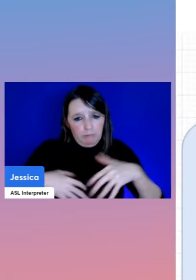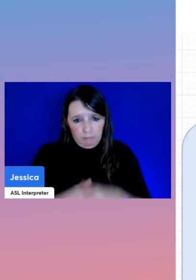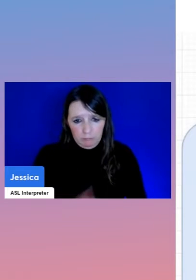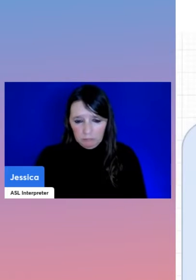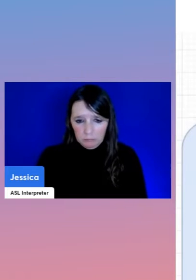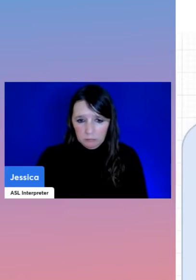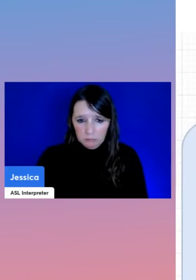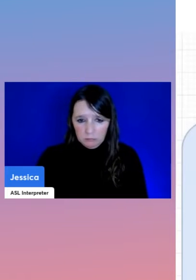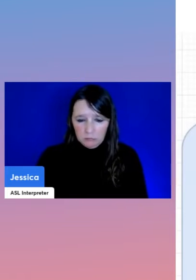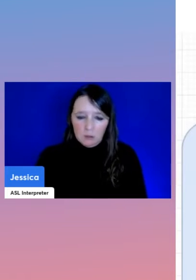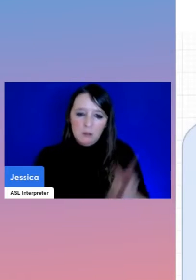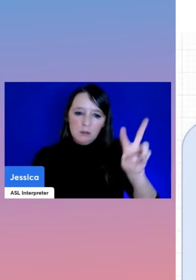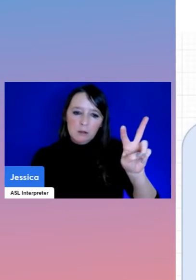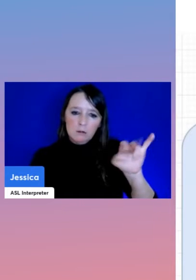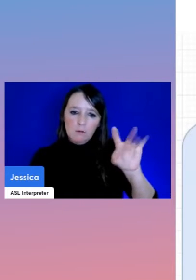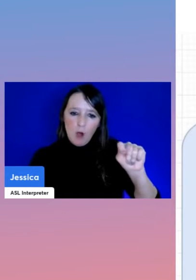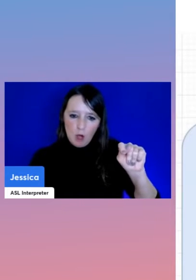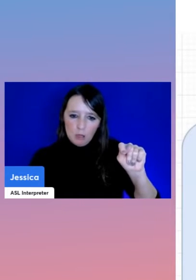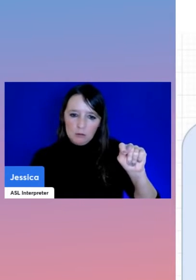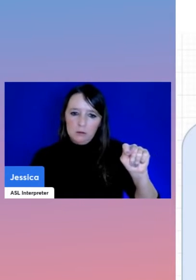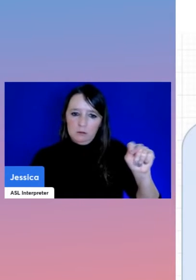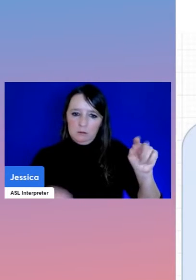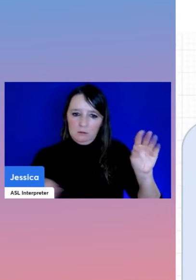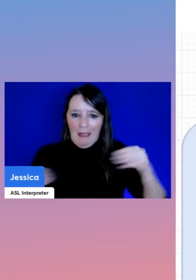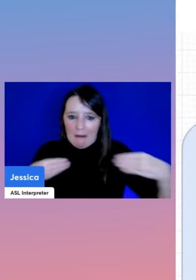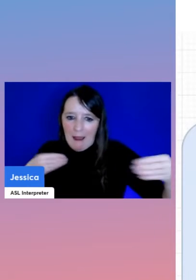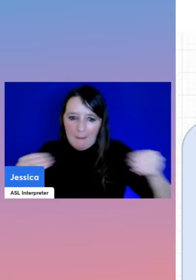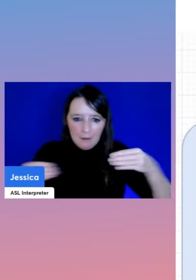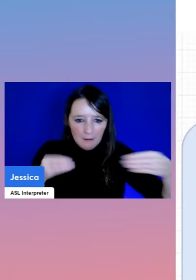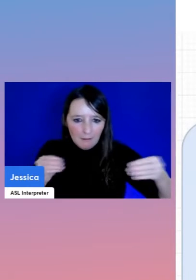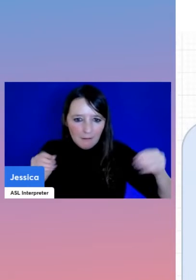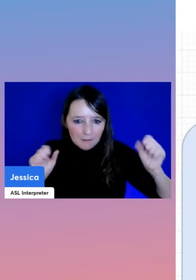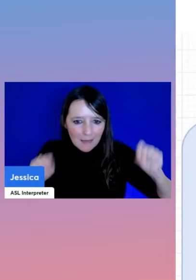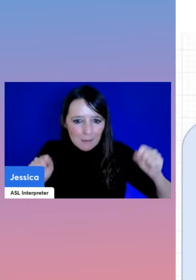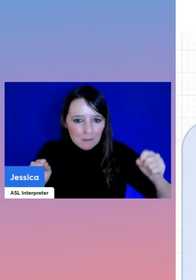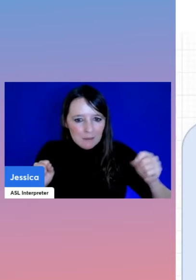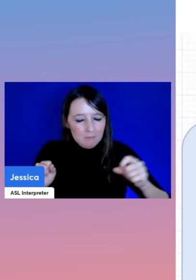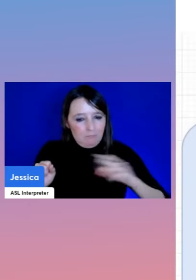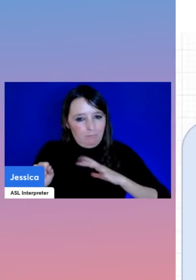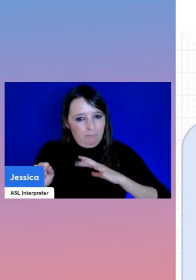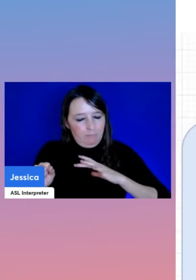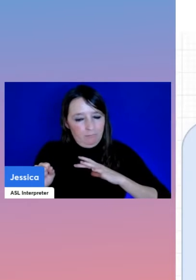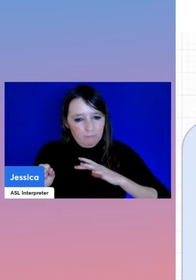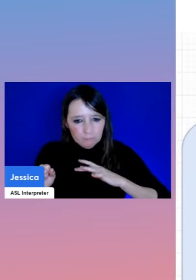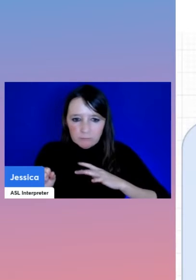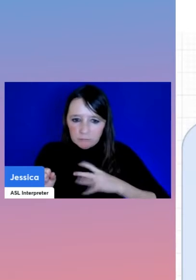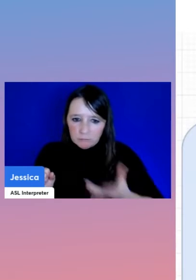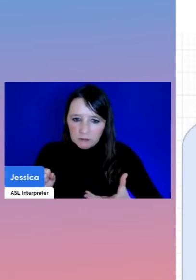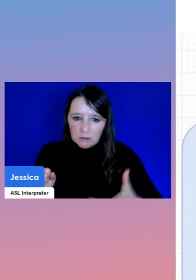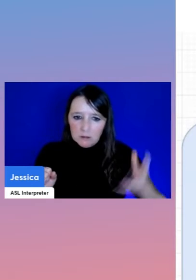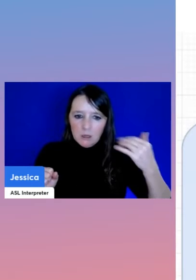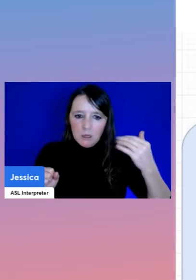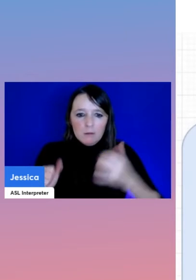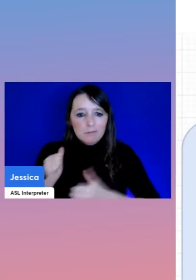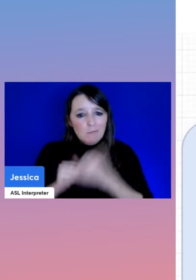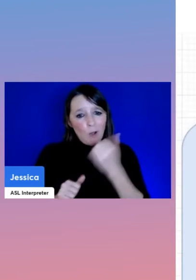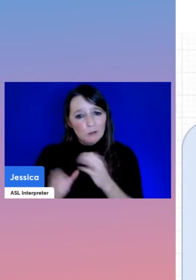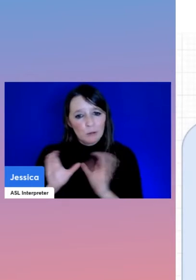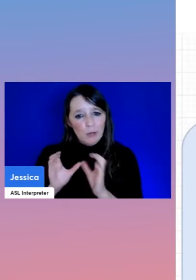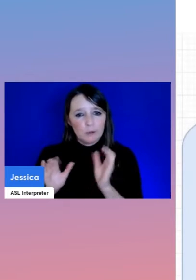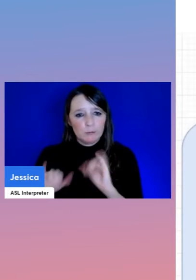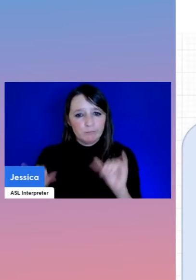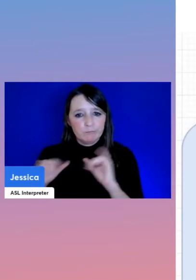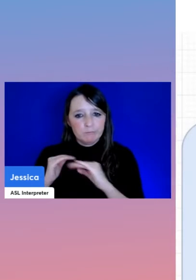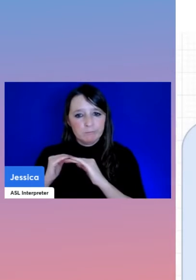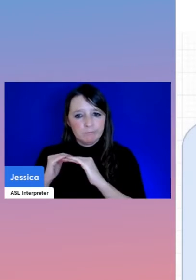So Vault dynamic secrets capability is particularly significant. Unlike static credentials that pose